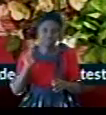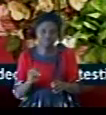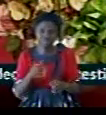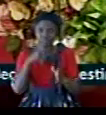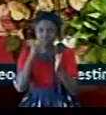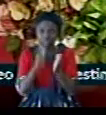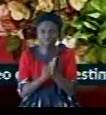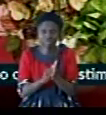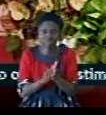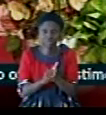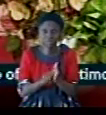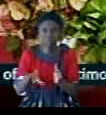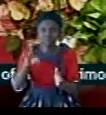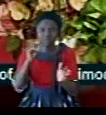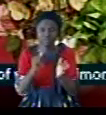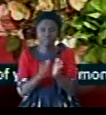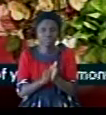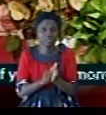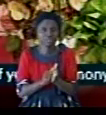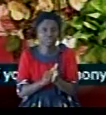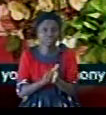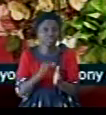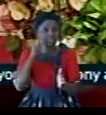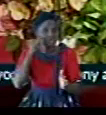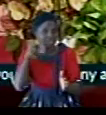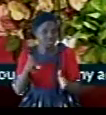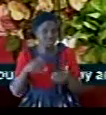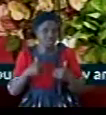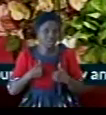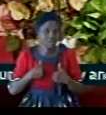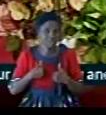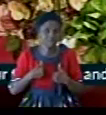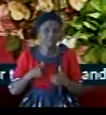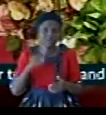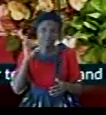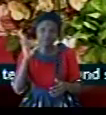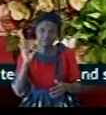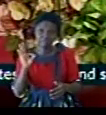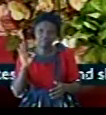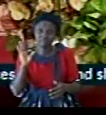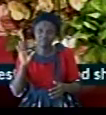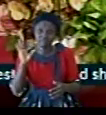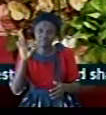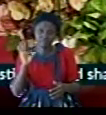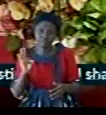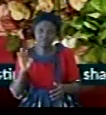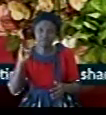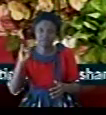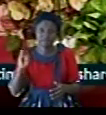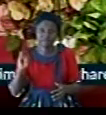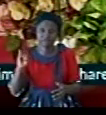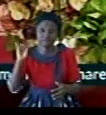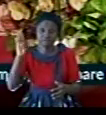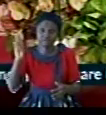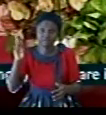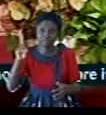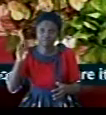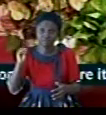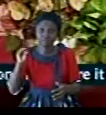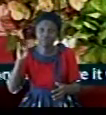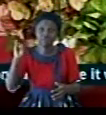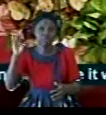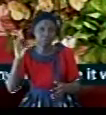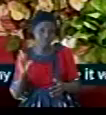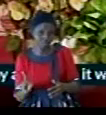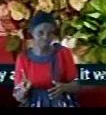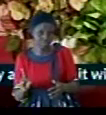So I was scared. The pain was still there. They gave me injection, they gave me drugs. It did not work. In fact, and if the